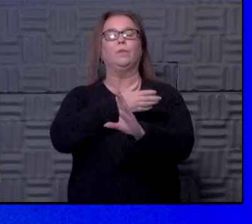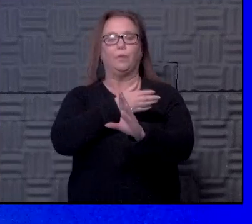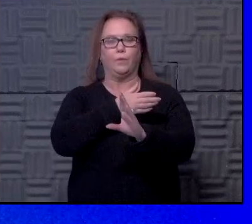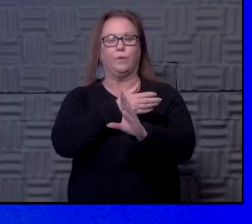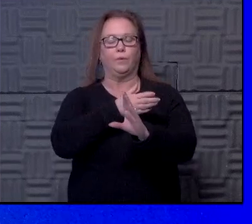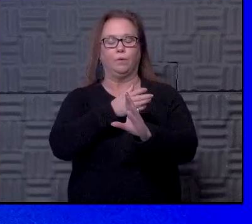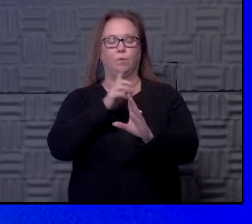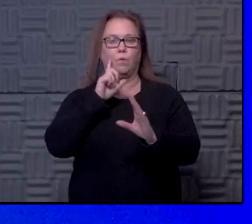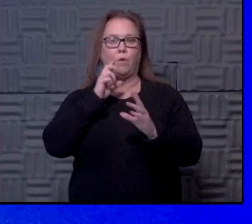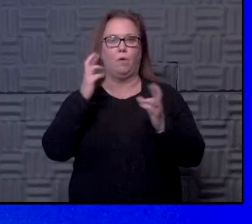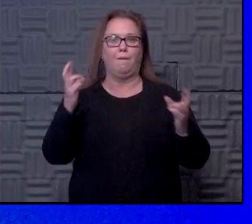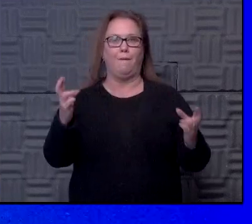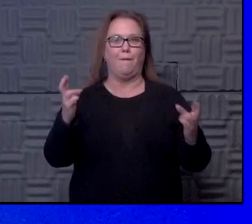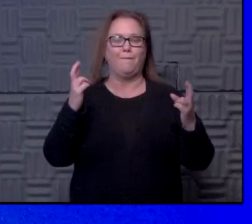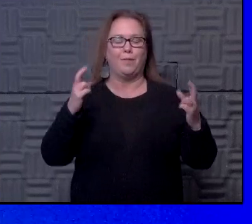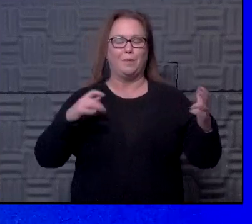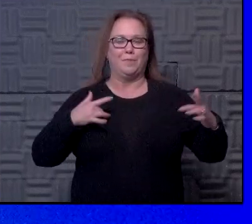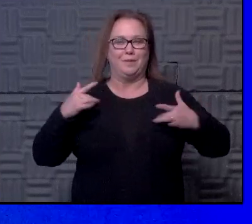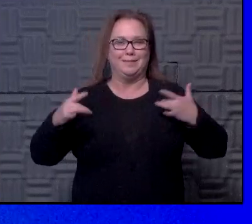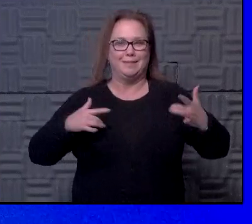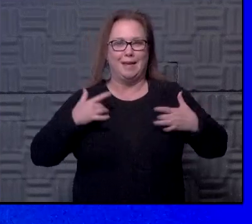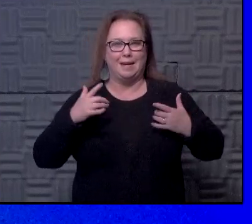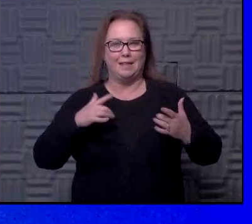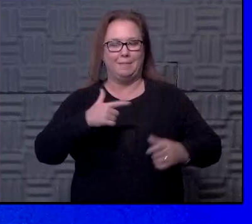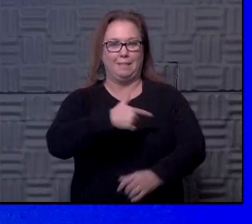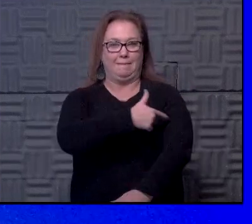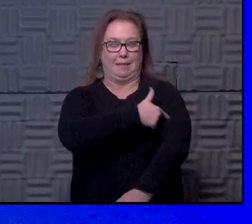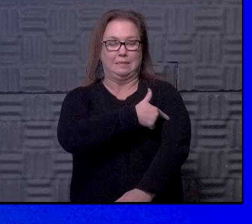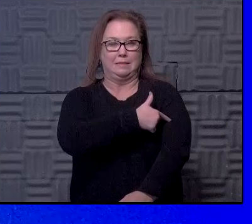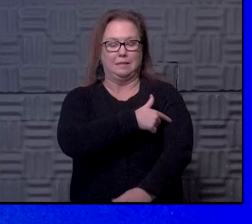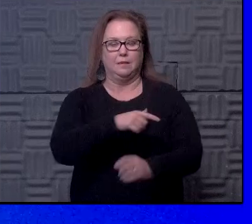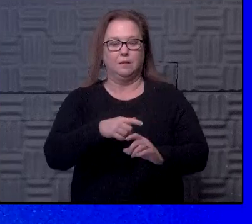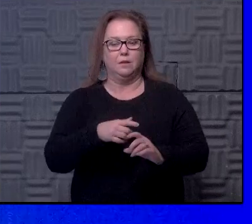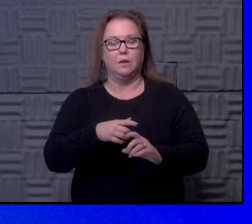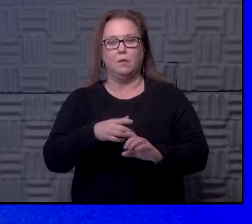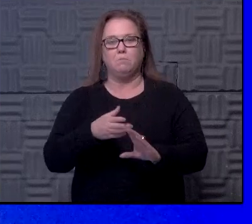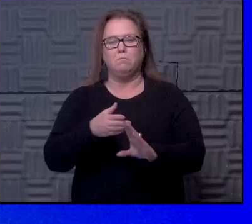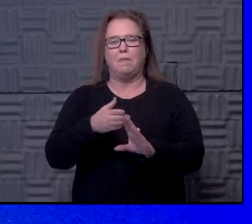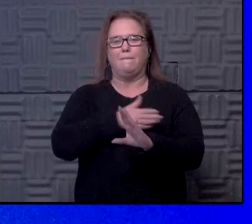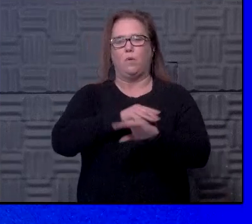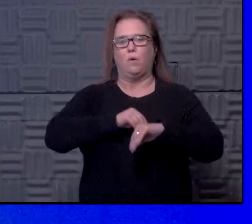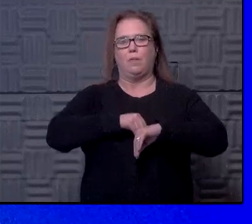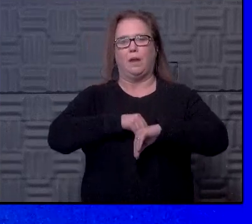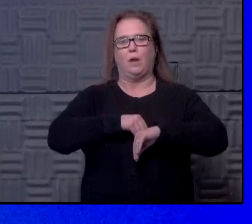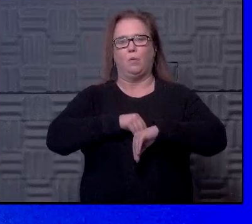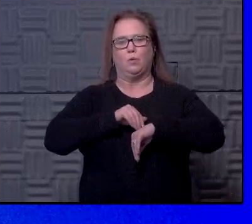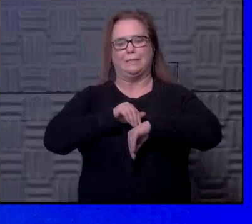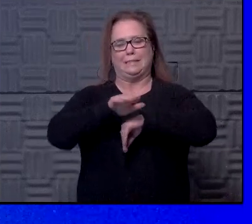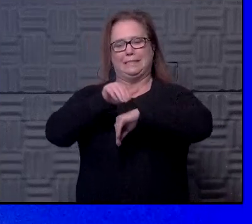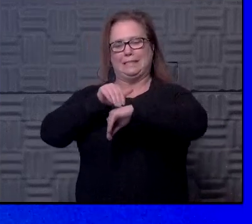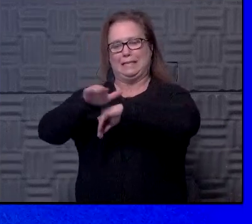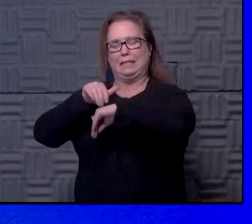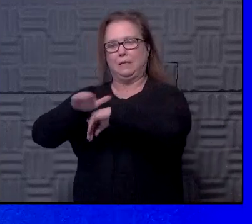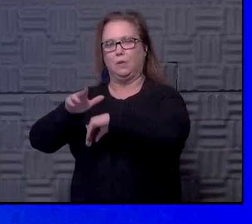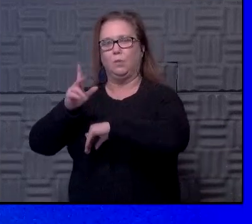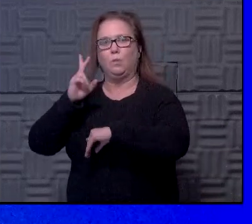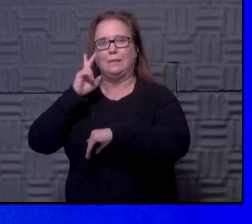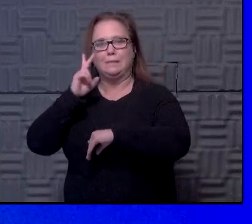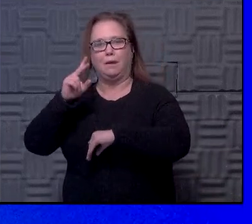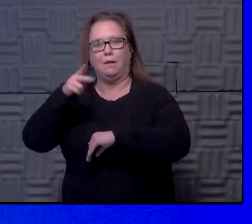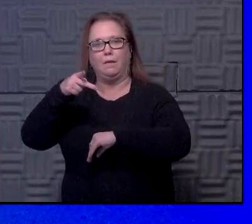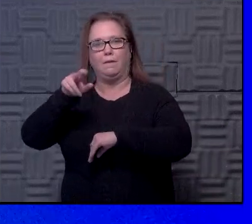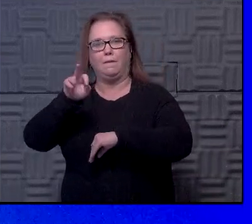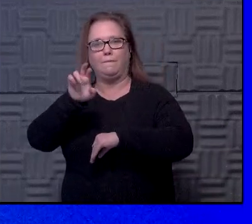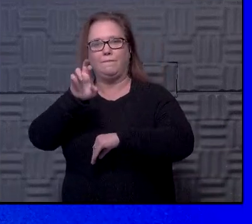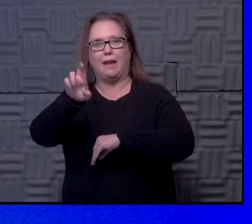all optimistic and excited about the vaccine. But even before they were distributed, we had seen the stories about the Pfizer maybe